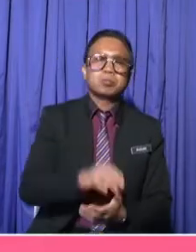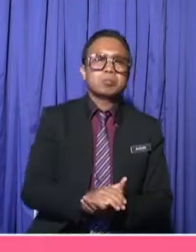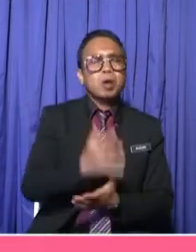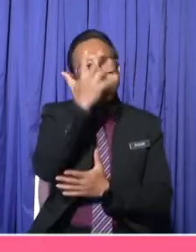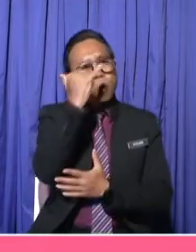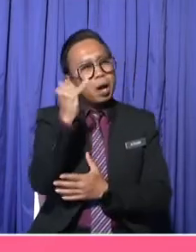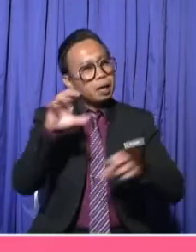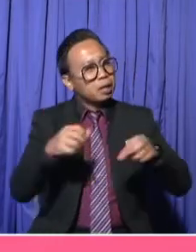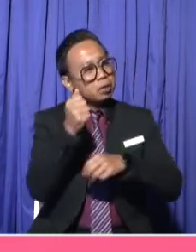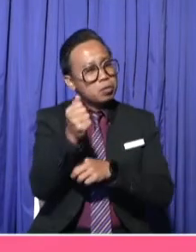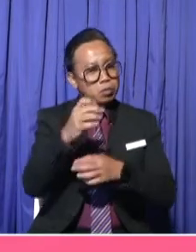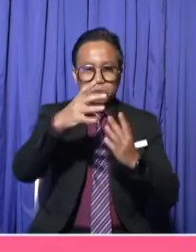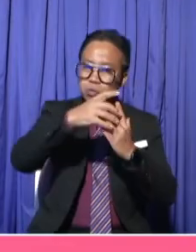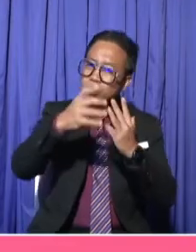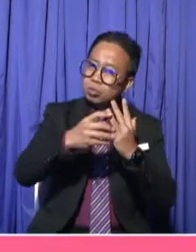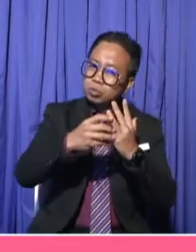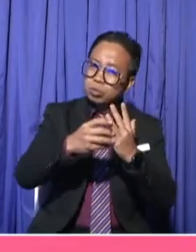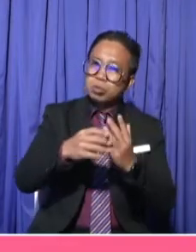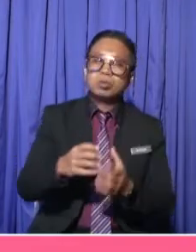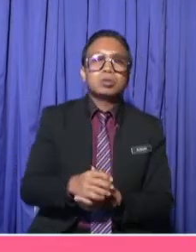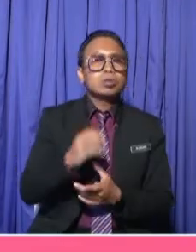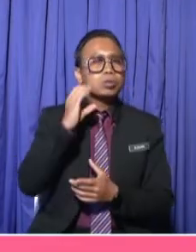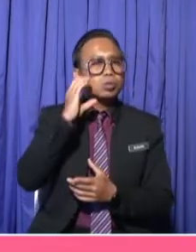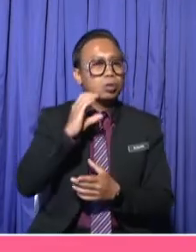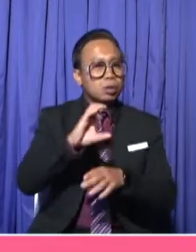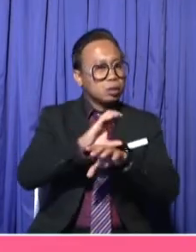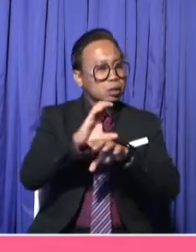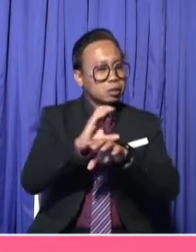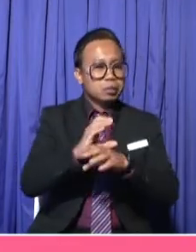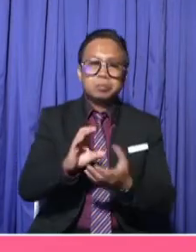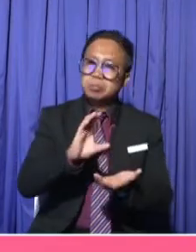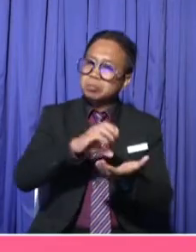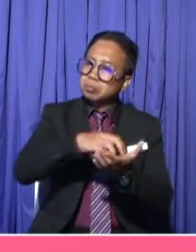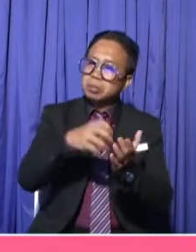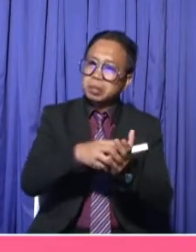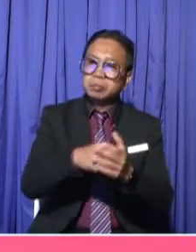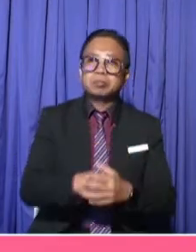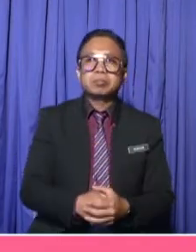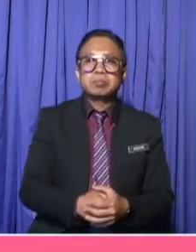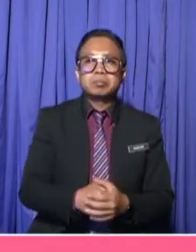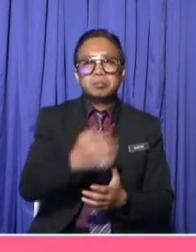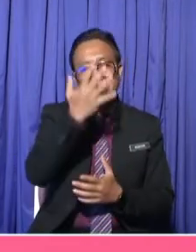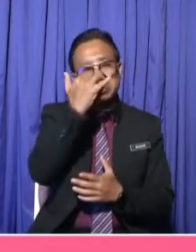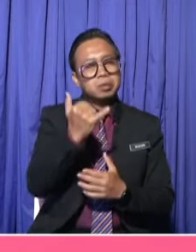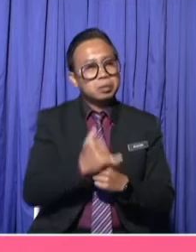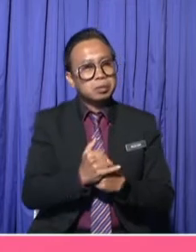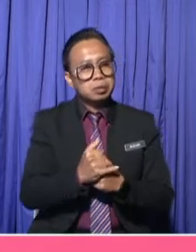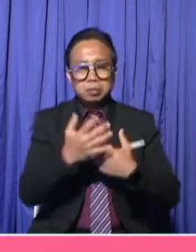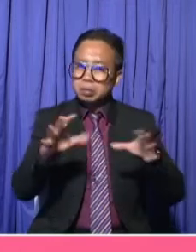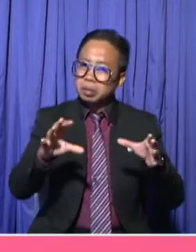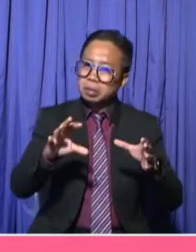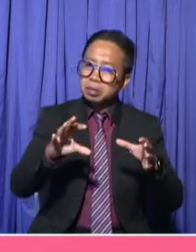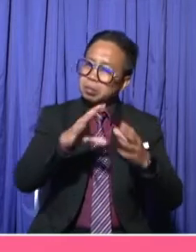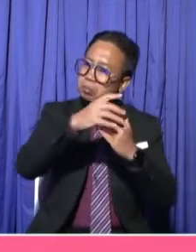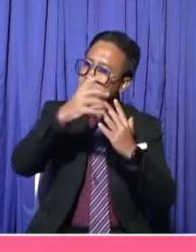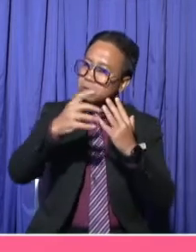did you choose the chocolate cake and the layered cake? Why didn't you choose the